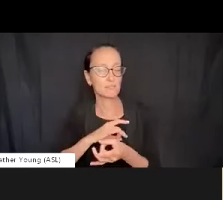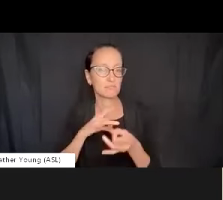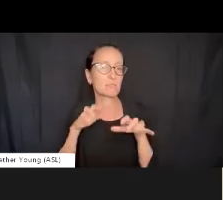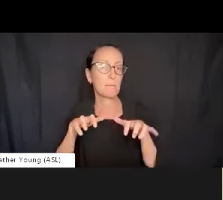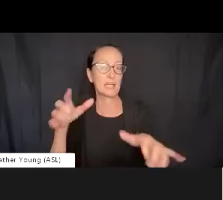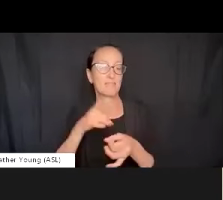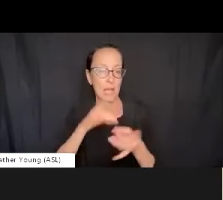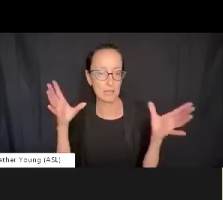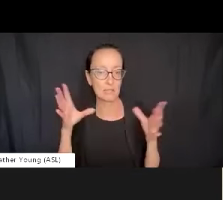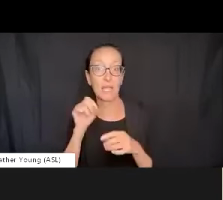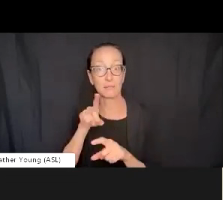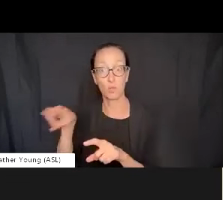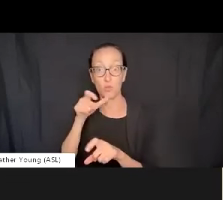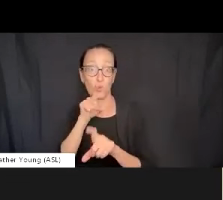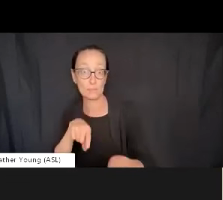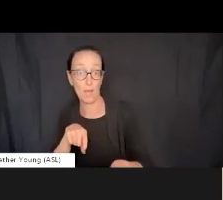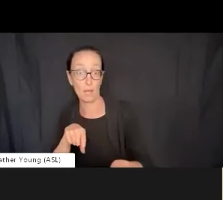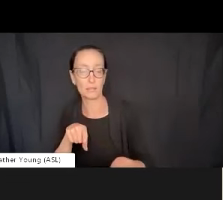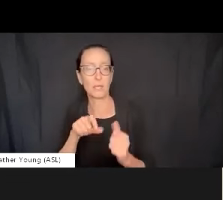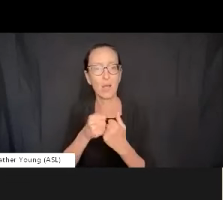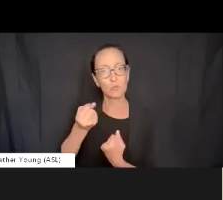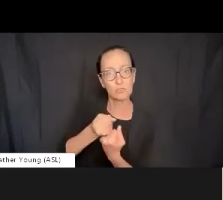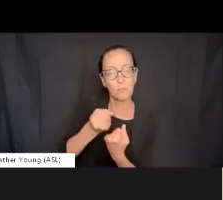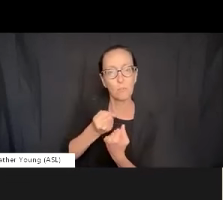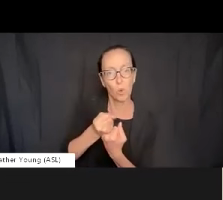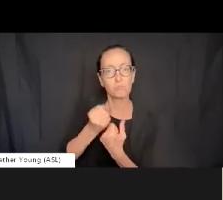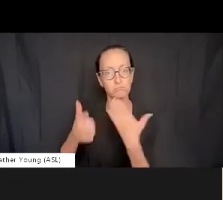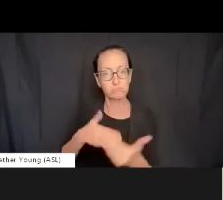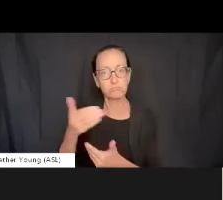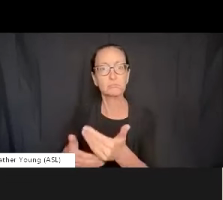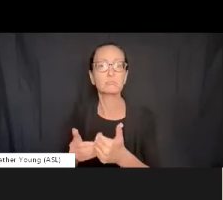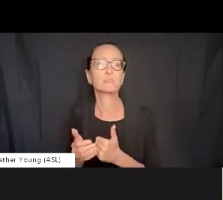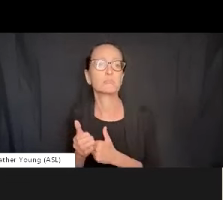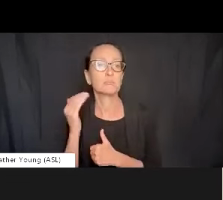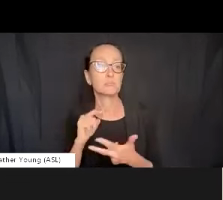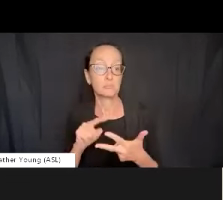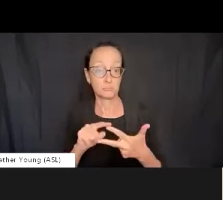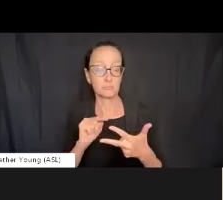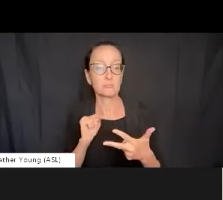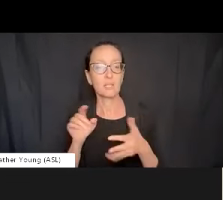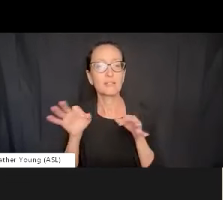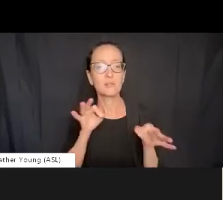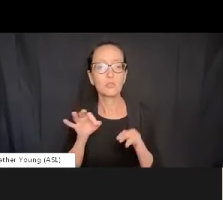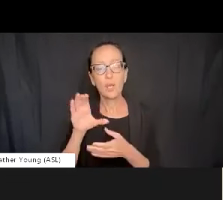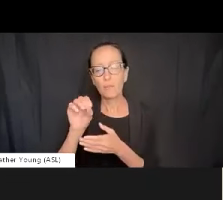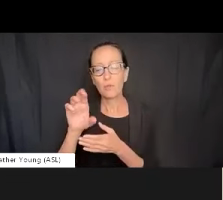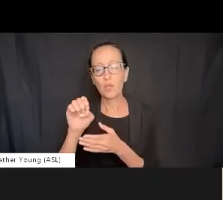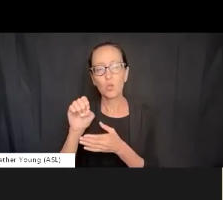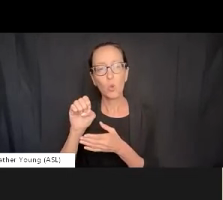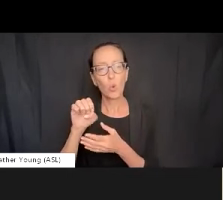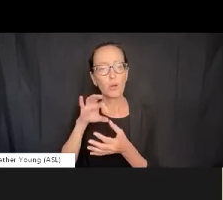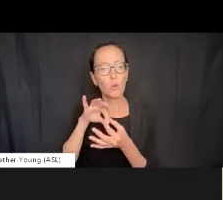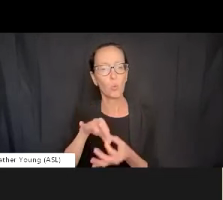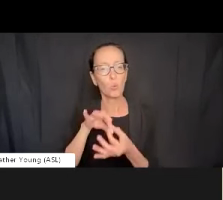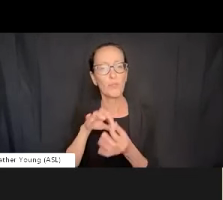as resources to support their implementation. Second, we're going to describe the core elements of improving